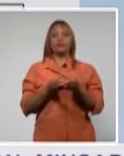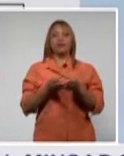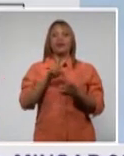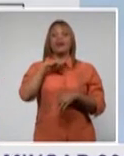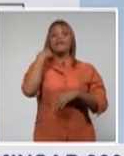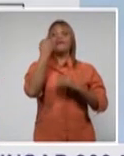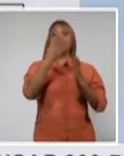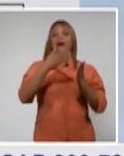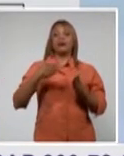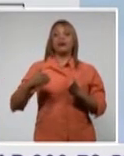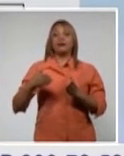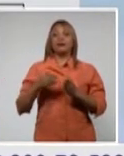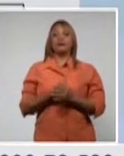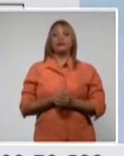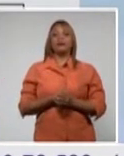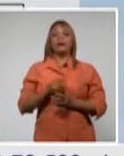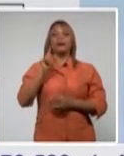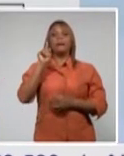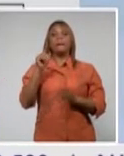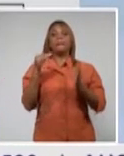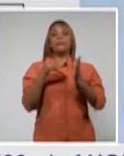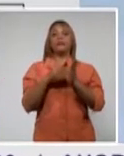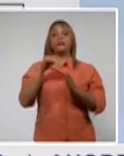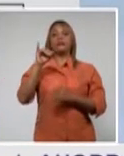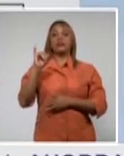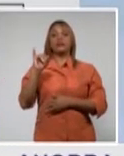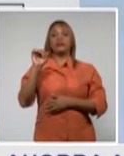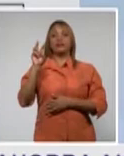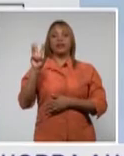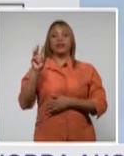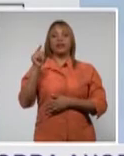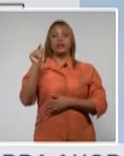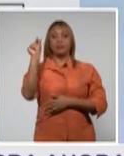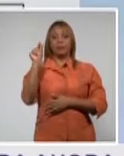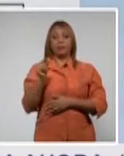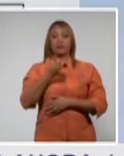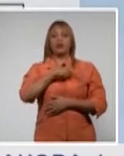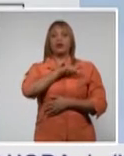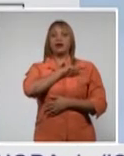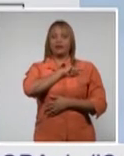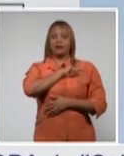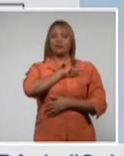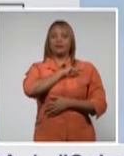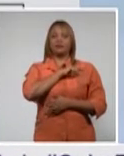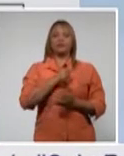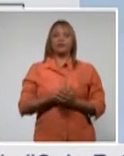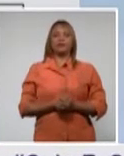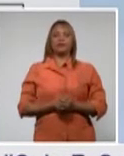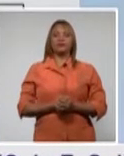11,063 people died of the virus yesterday, for a total of